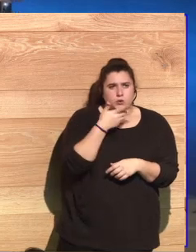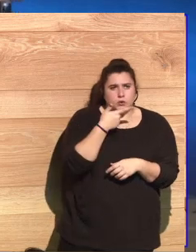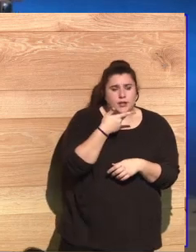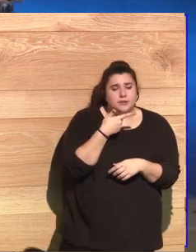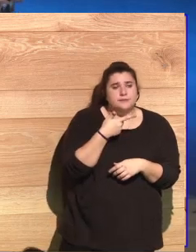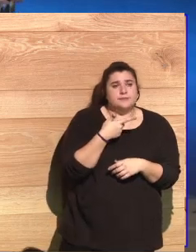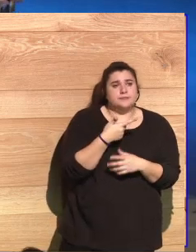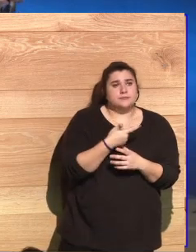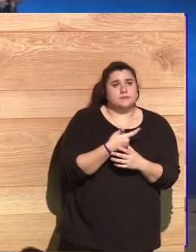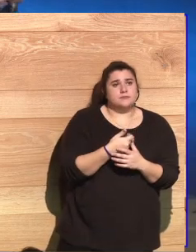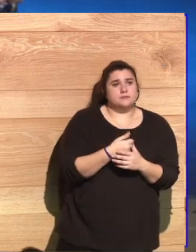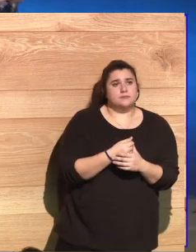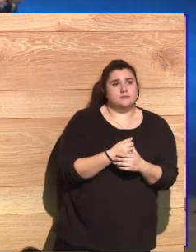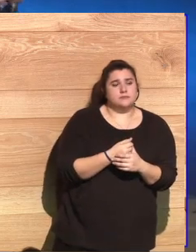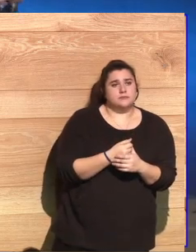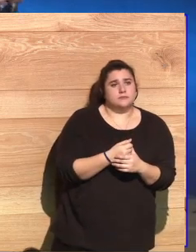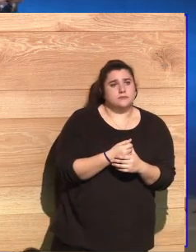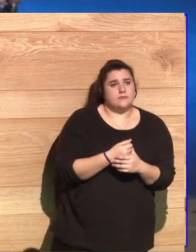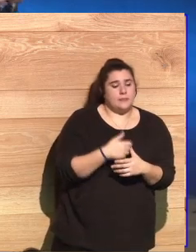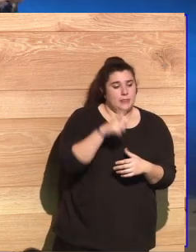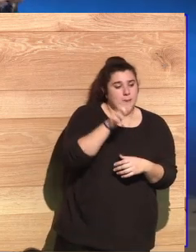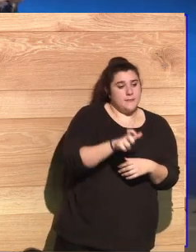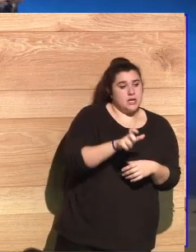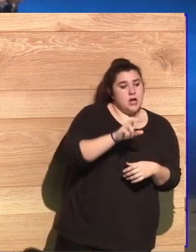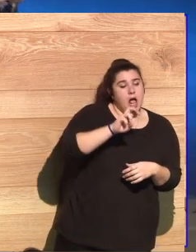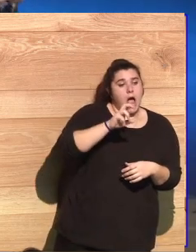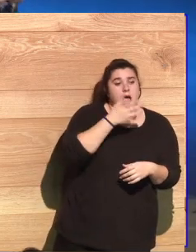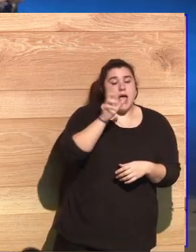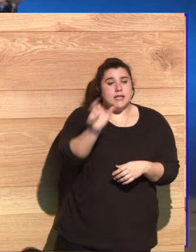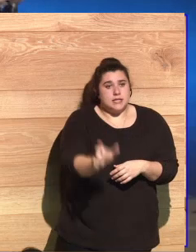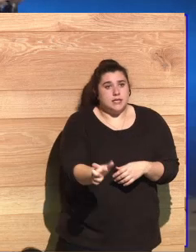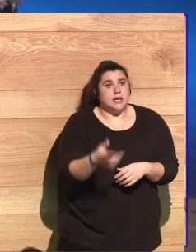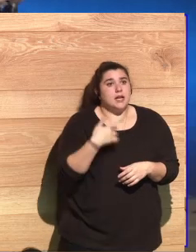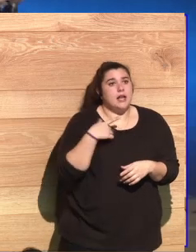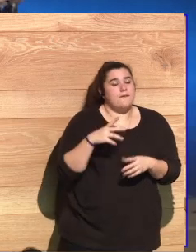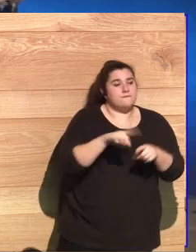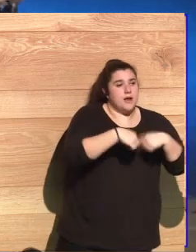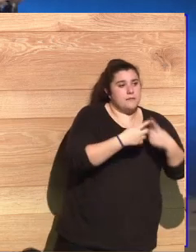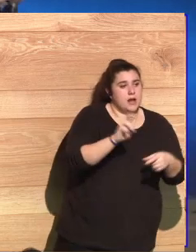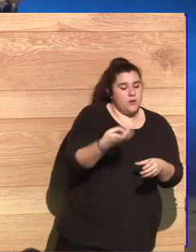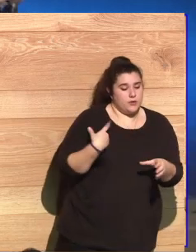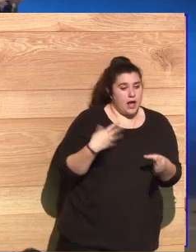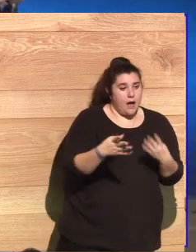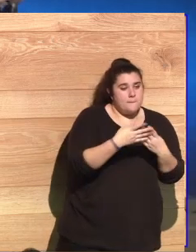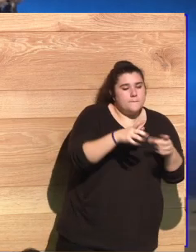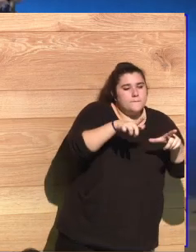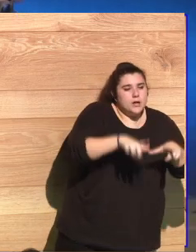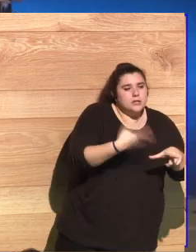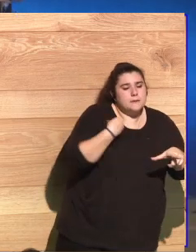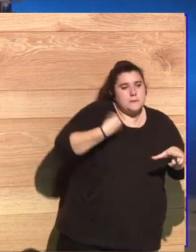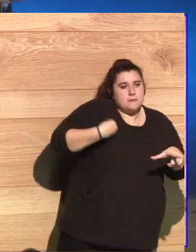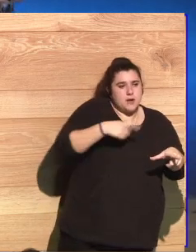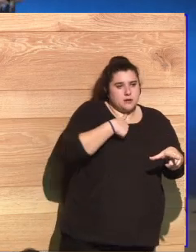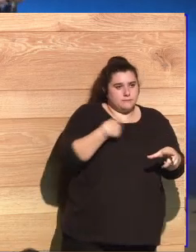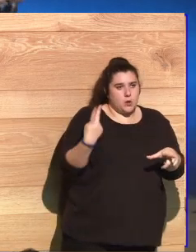a Italian from another family who was locked up in the same cell as me. So the people that I